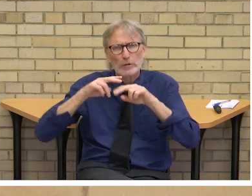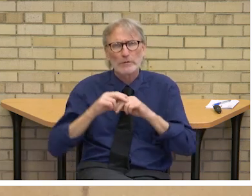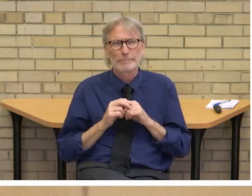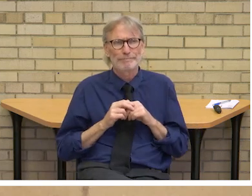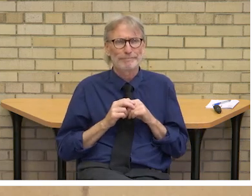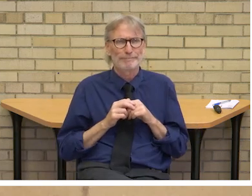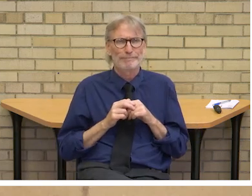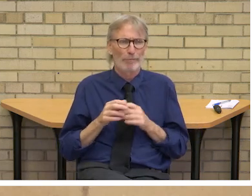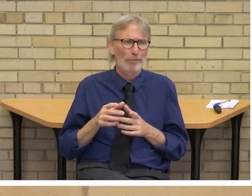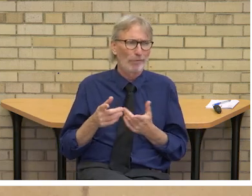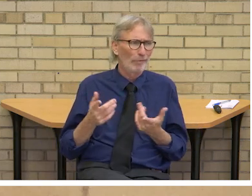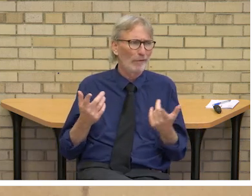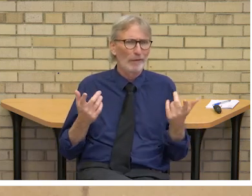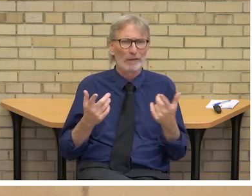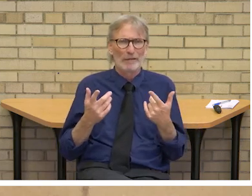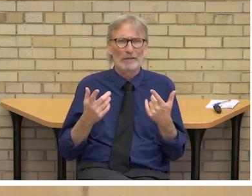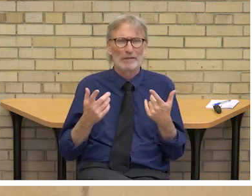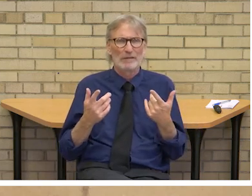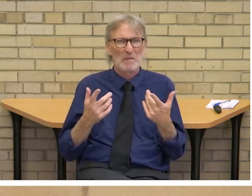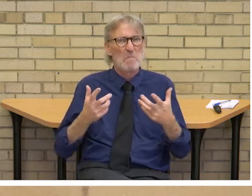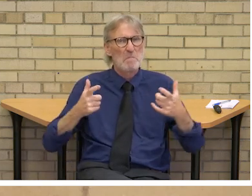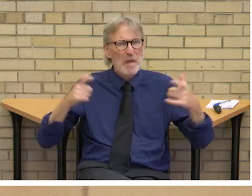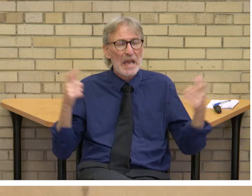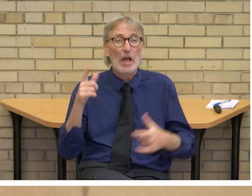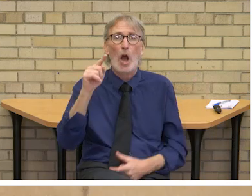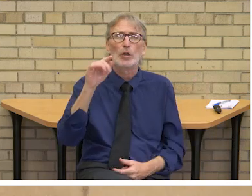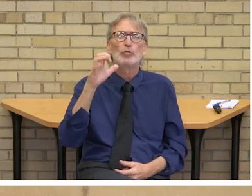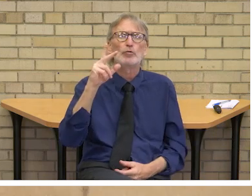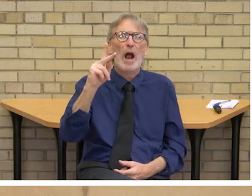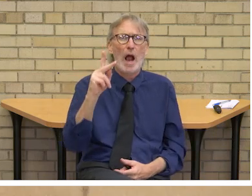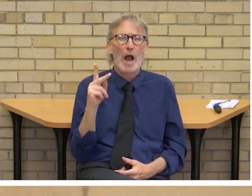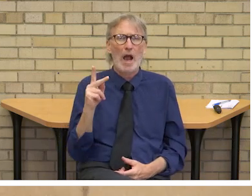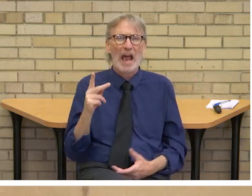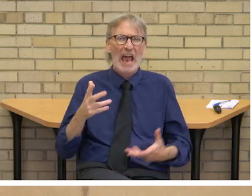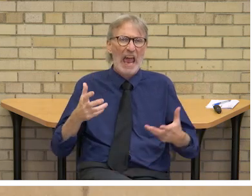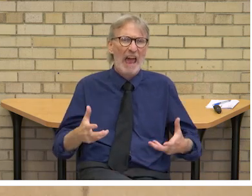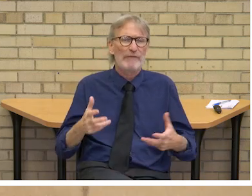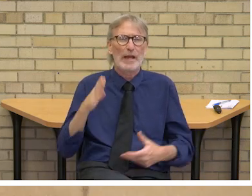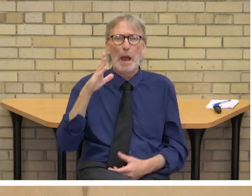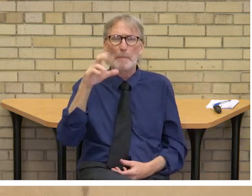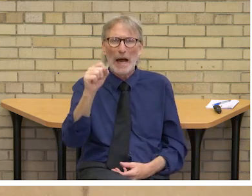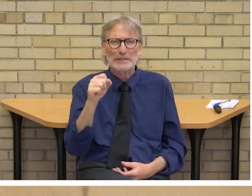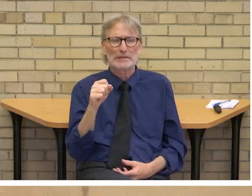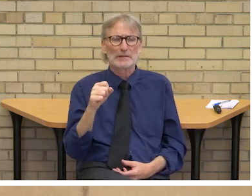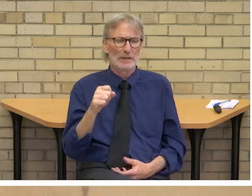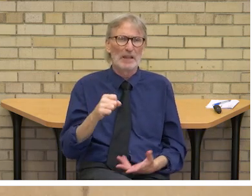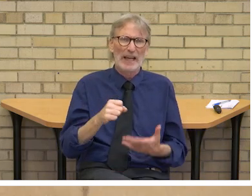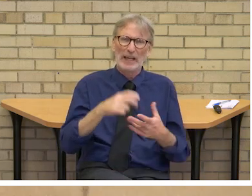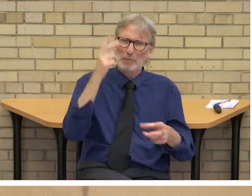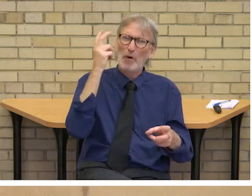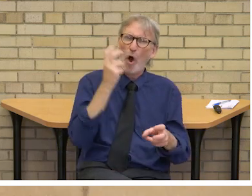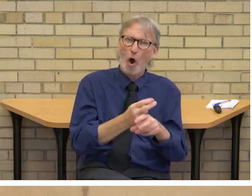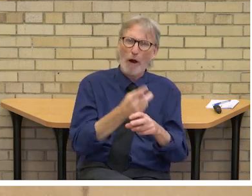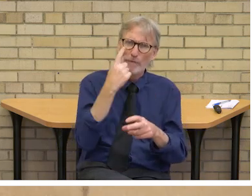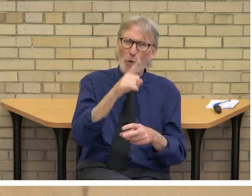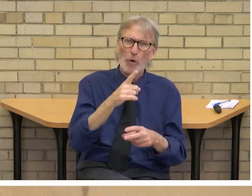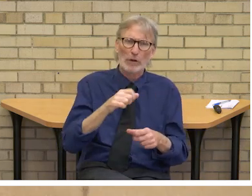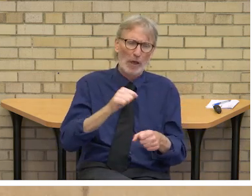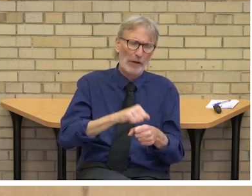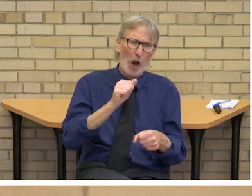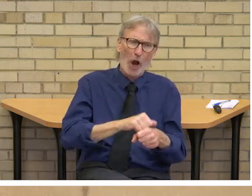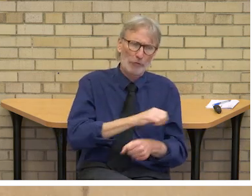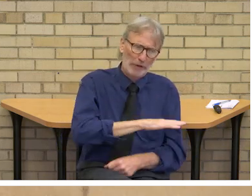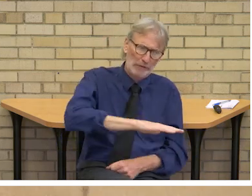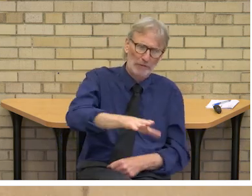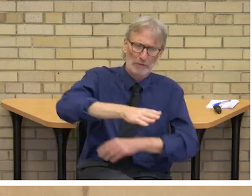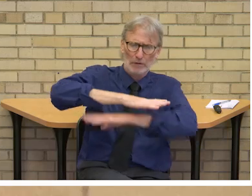we do have extremely heavy vehicles on our bridges, and that wears out the concrete. And so